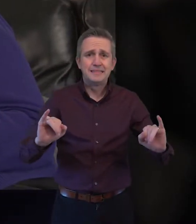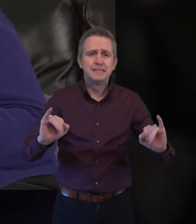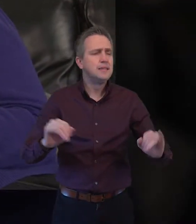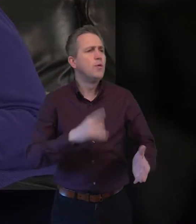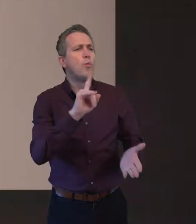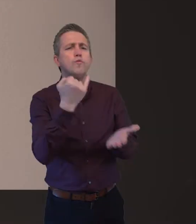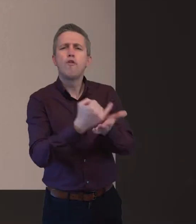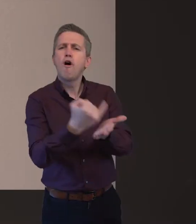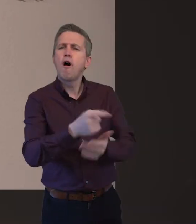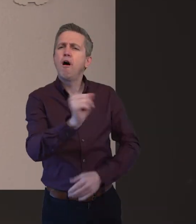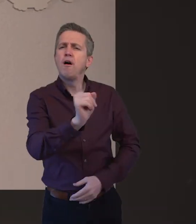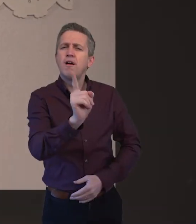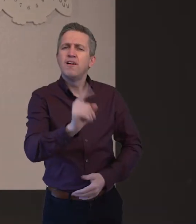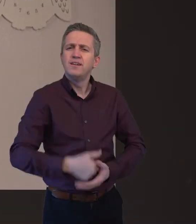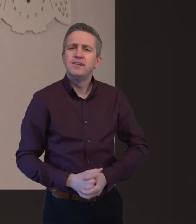happened?